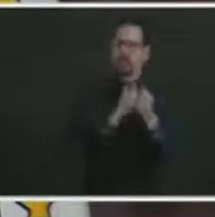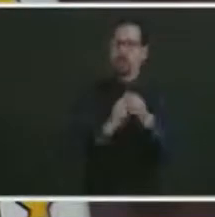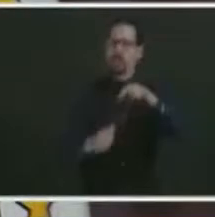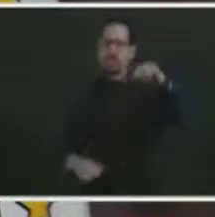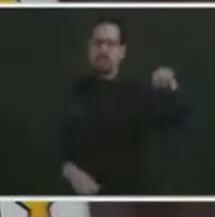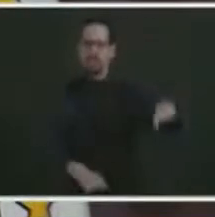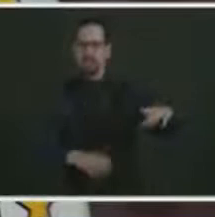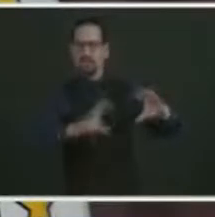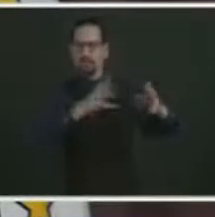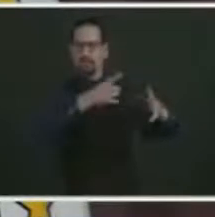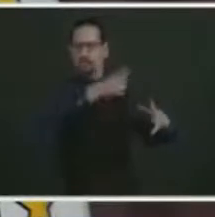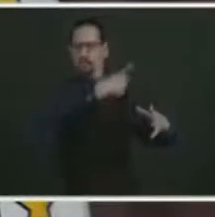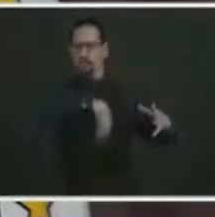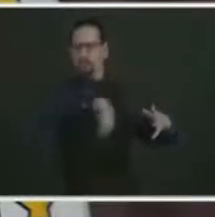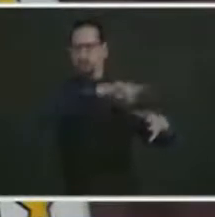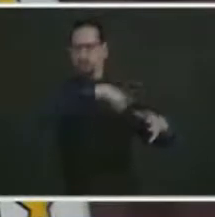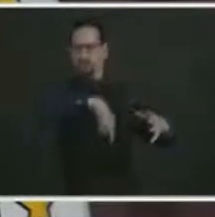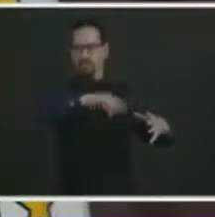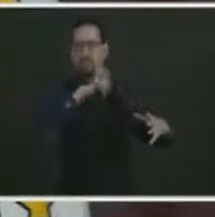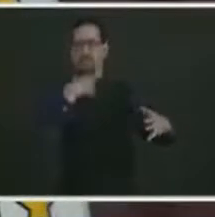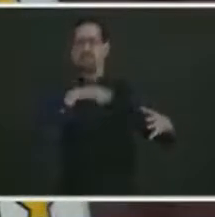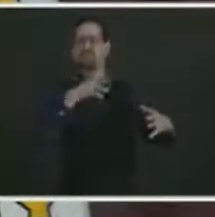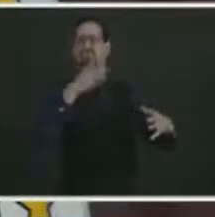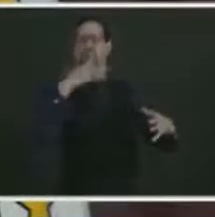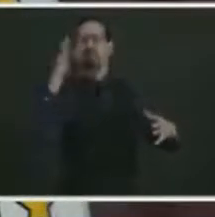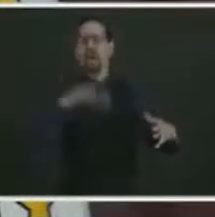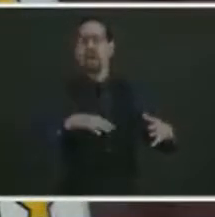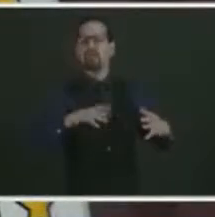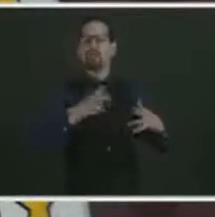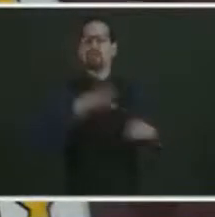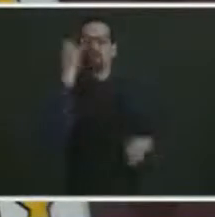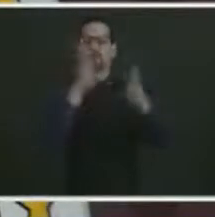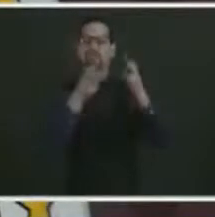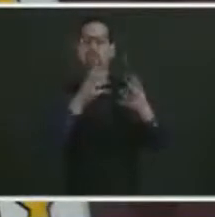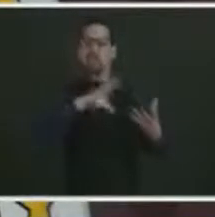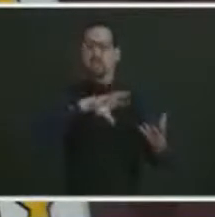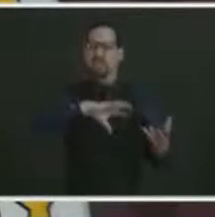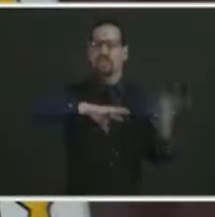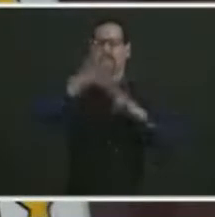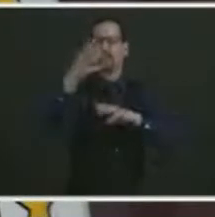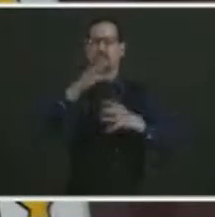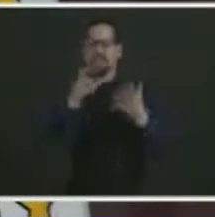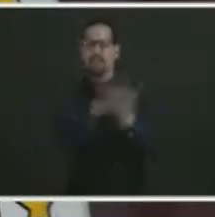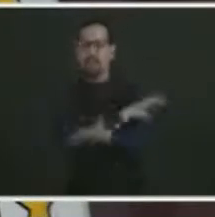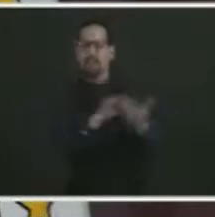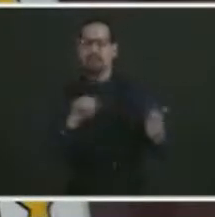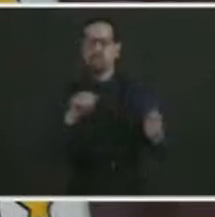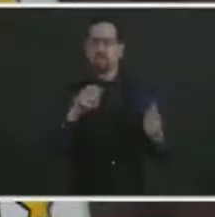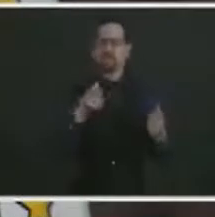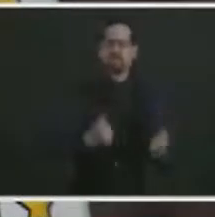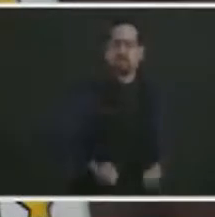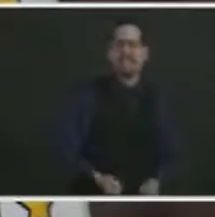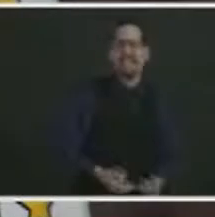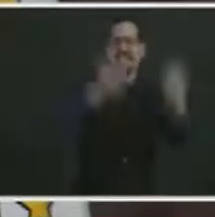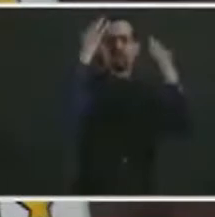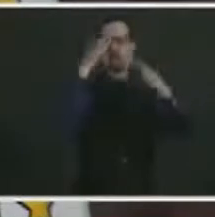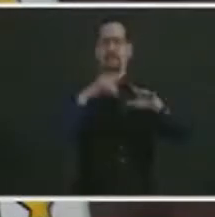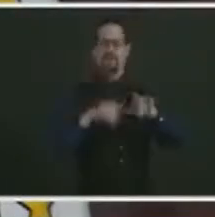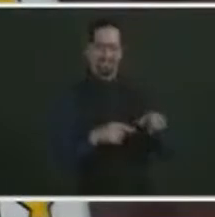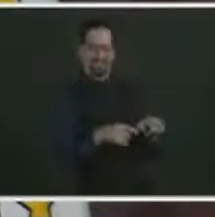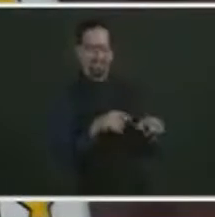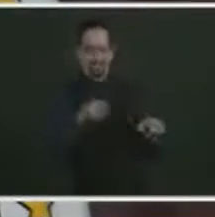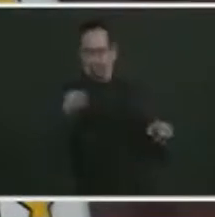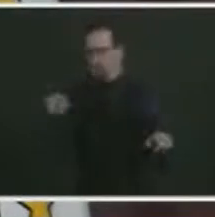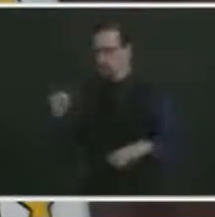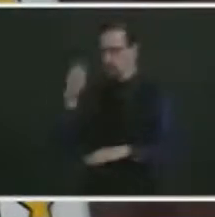are totally unrelated to these attacks. And as it relates to the attacks, I don't know exactly when they'll